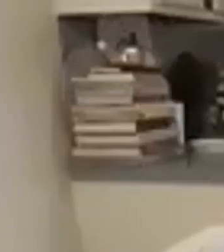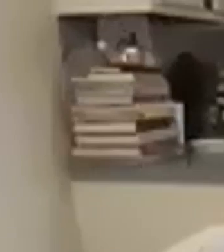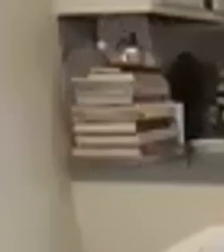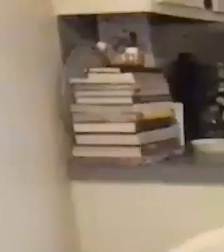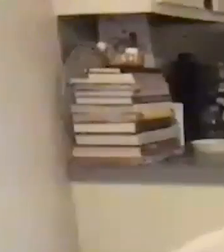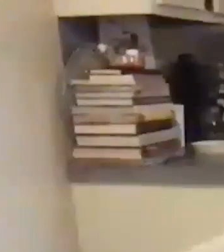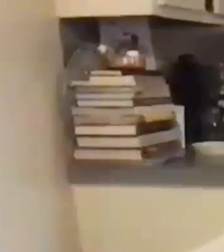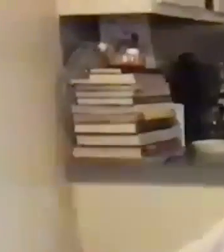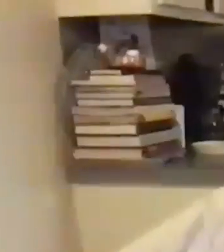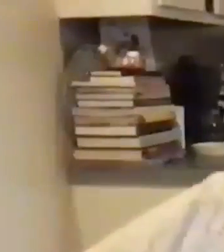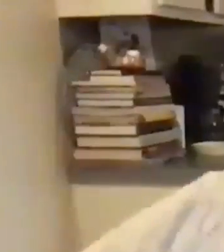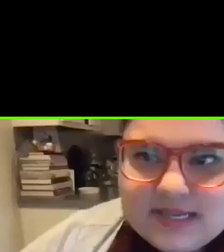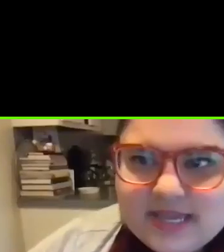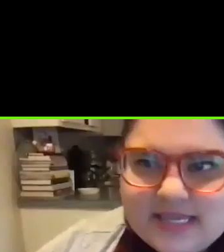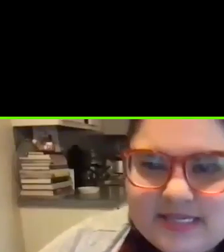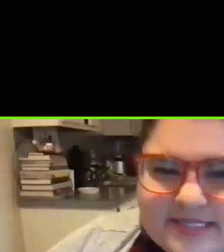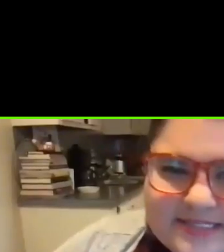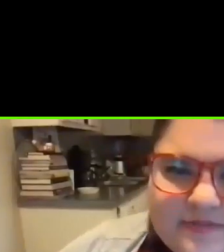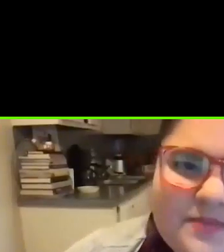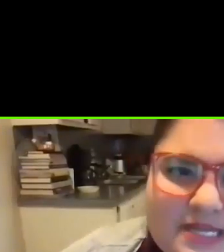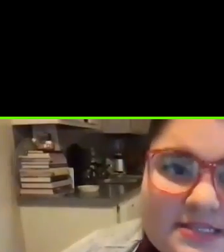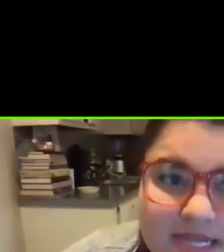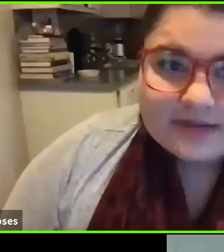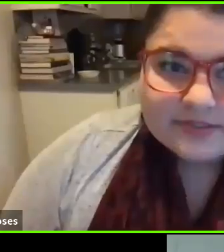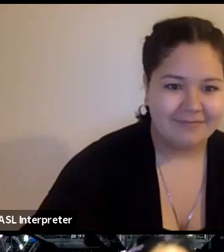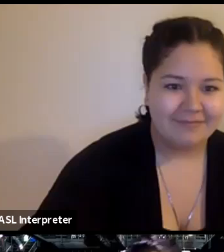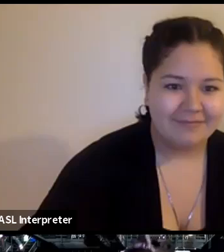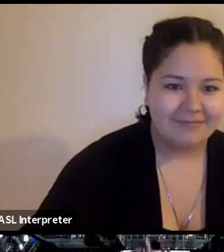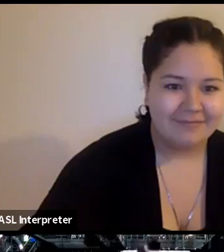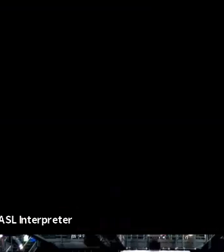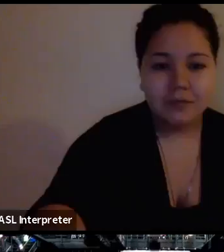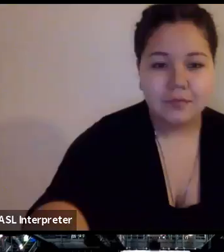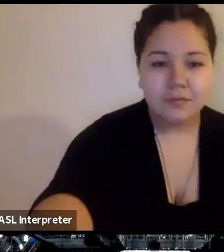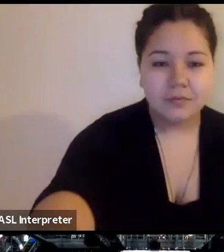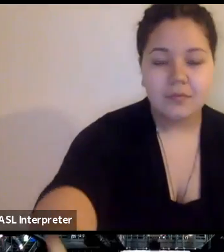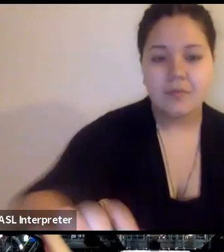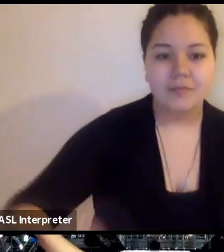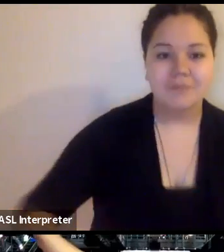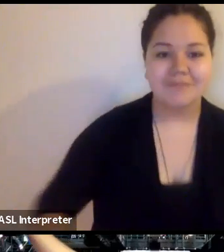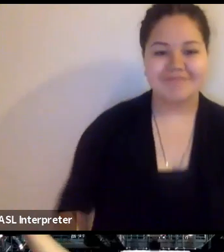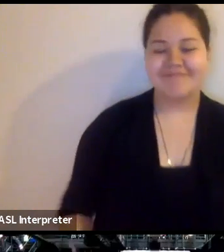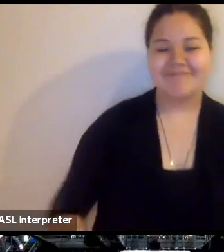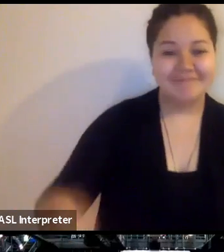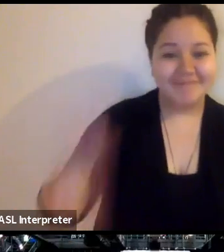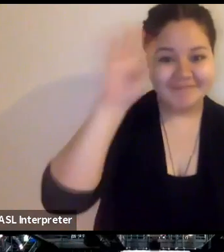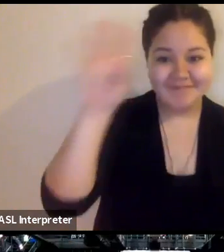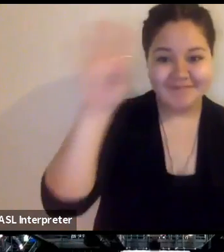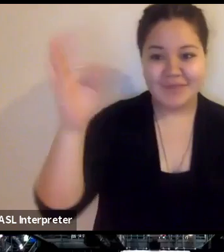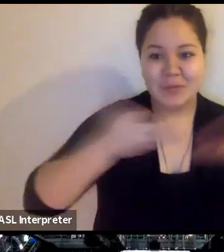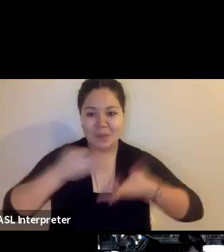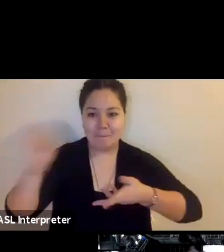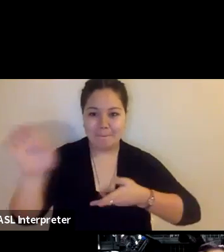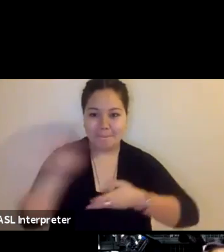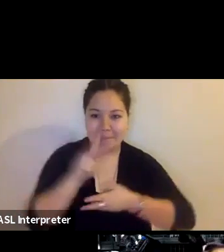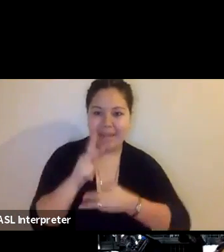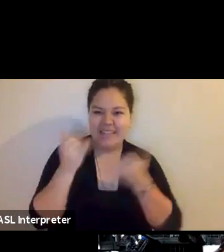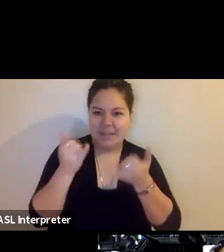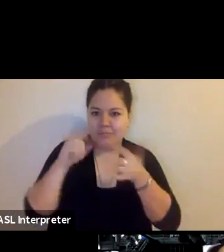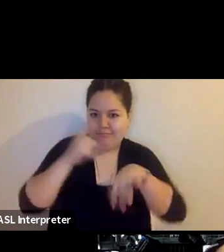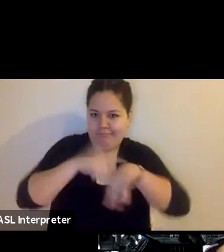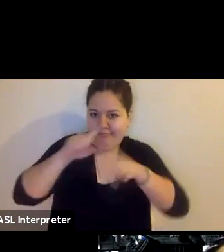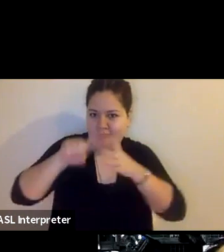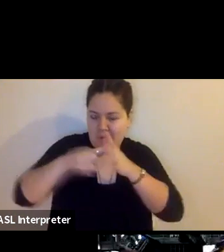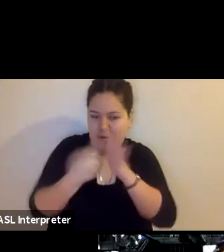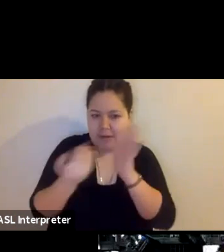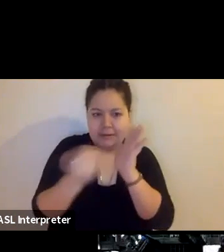Hey everyone, we are back. It is 7 minutes after our perspective hours. And so with that, I'm gonna throw this back